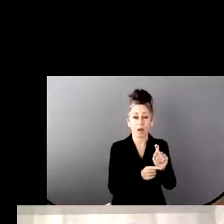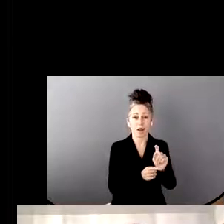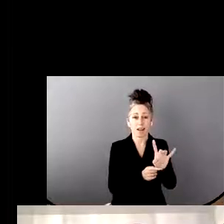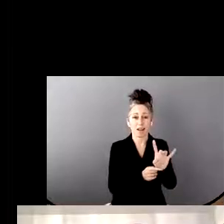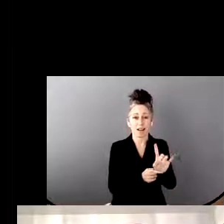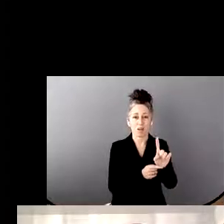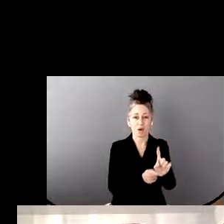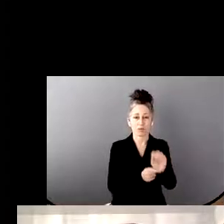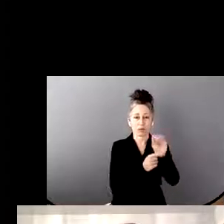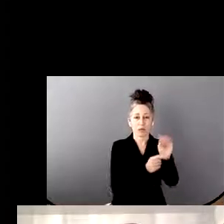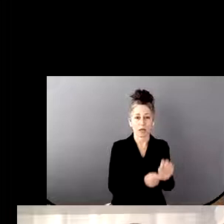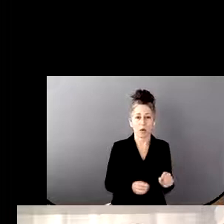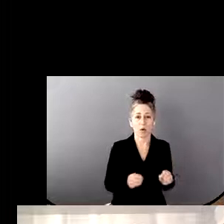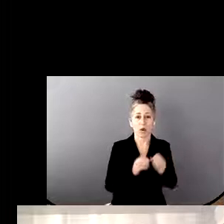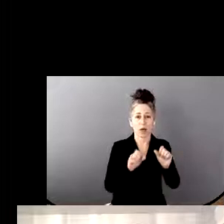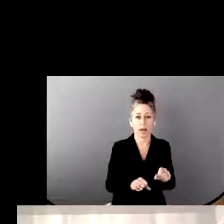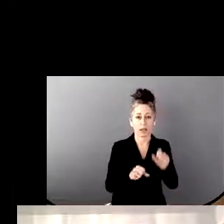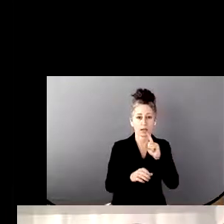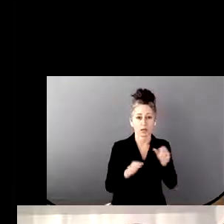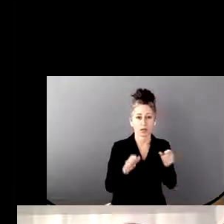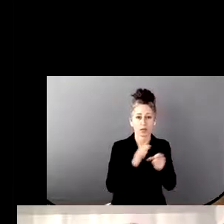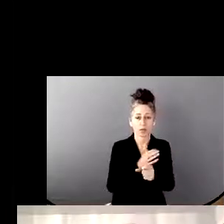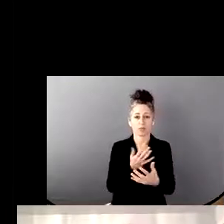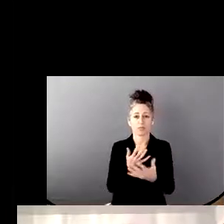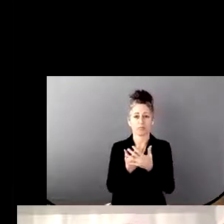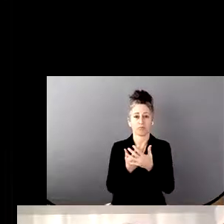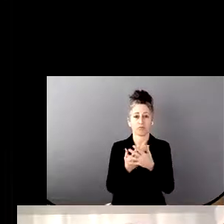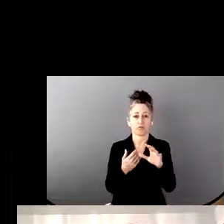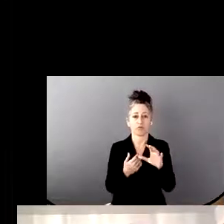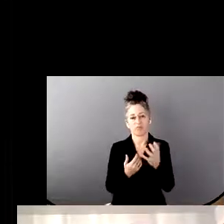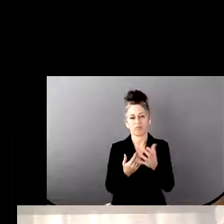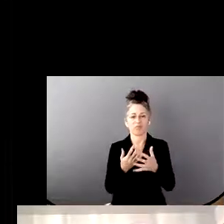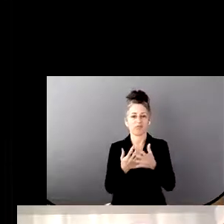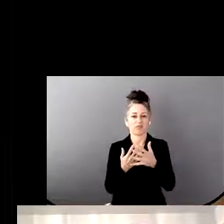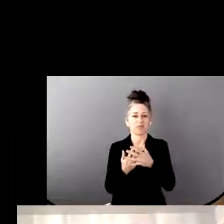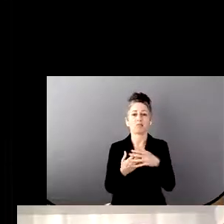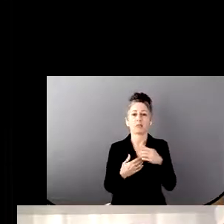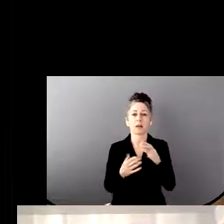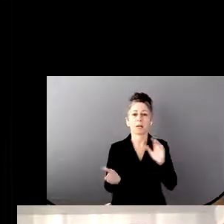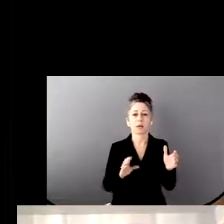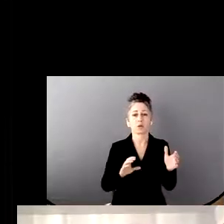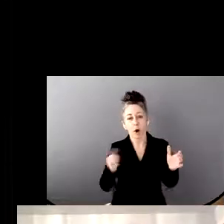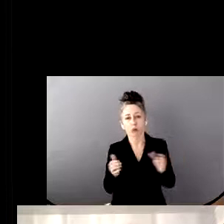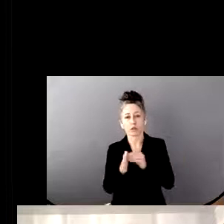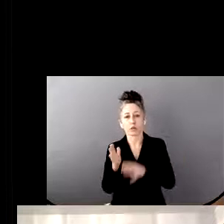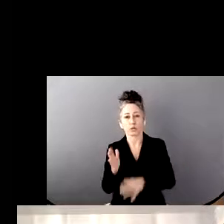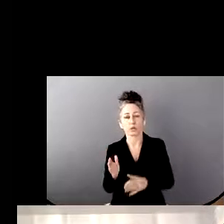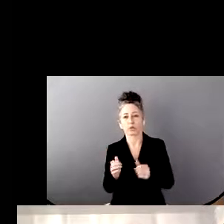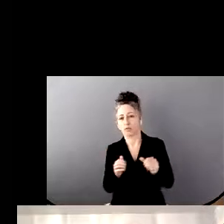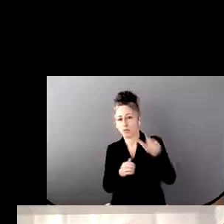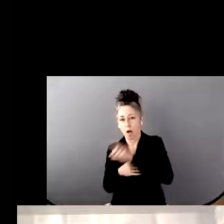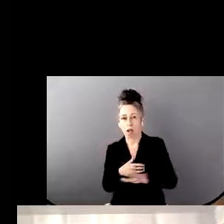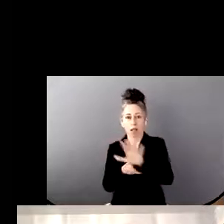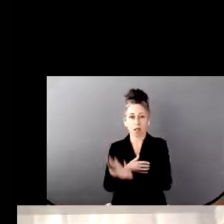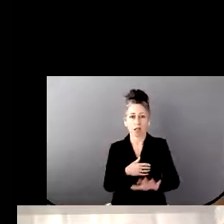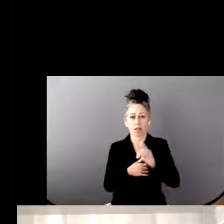181% more likely to be placed in a correctional facility compared to students of all races with disabilities. And it is important